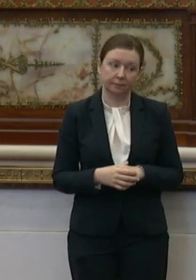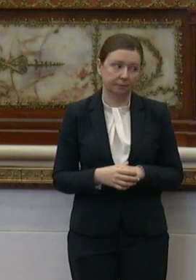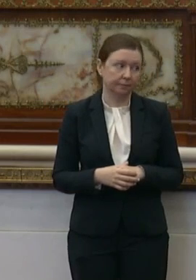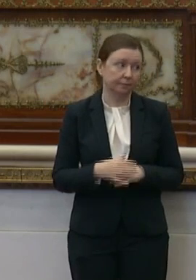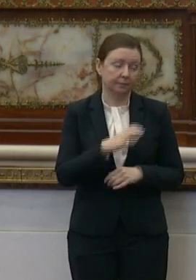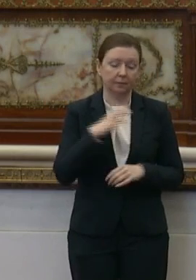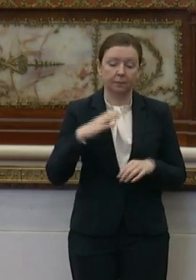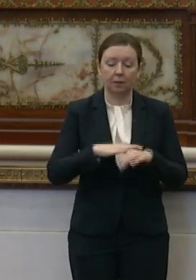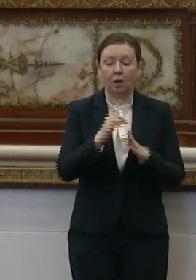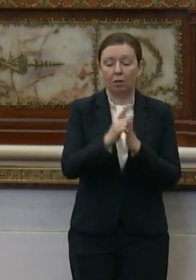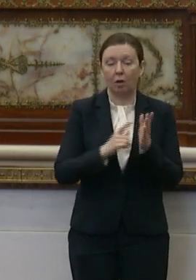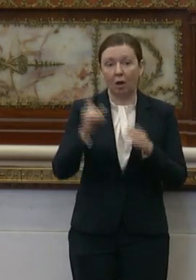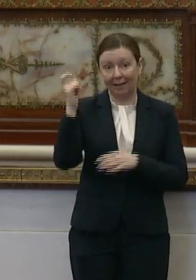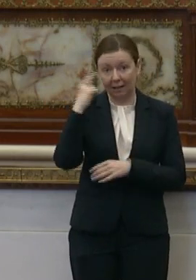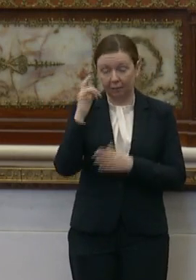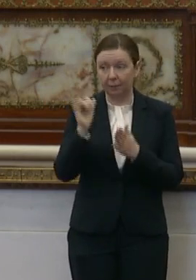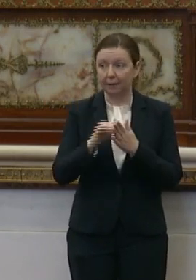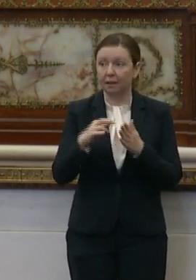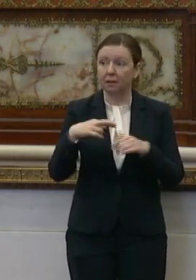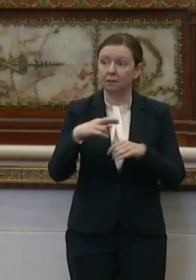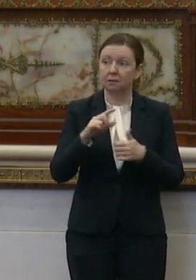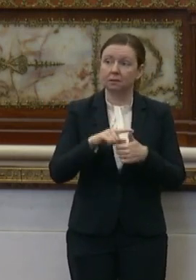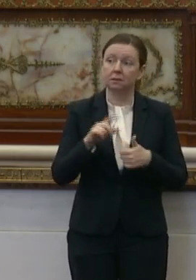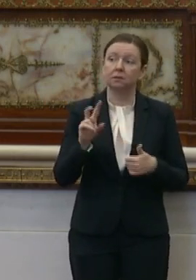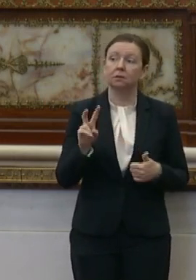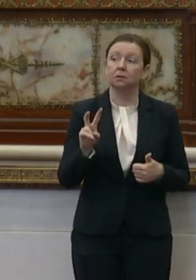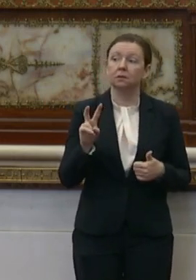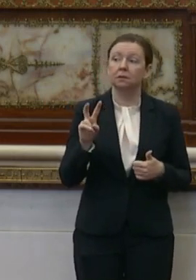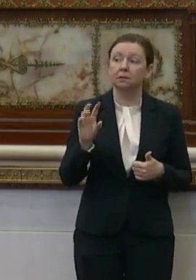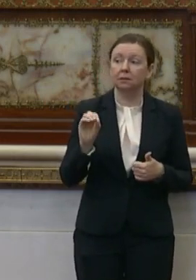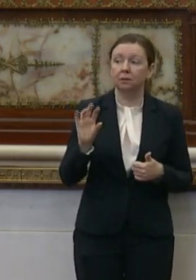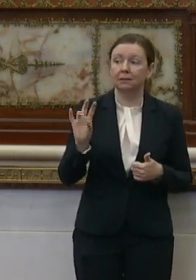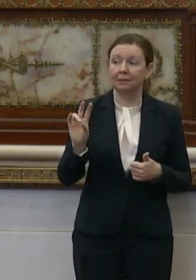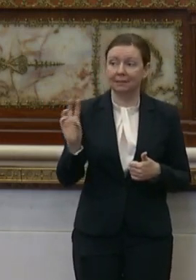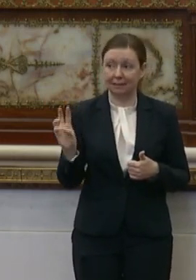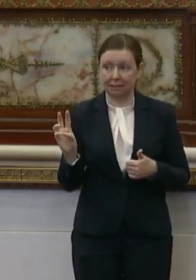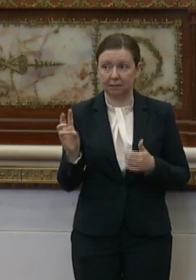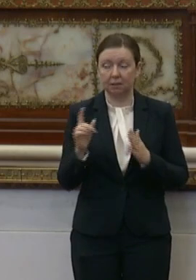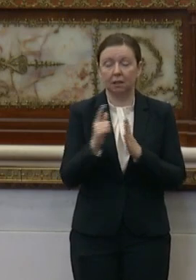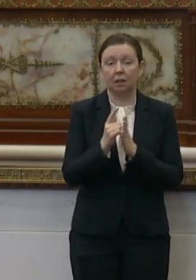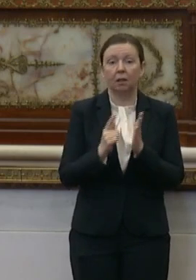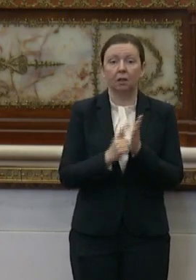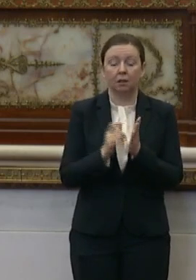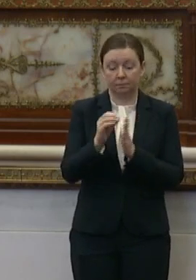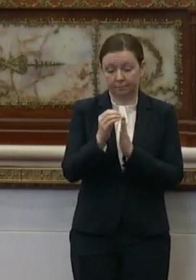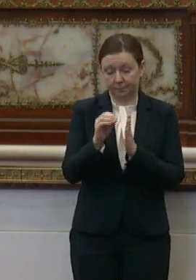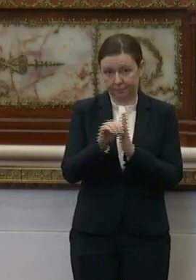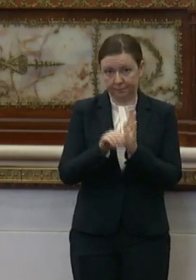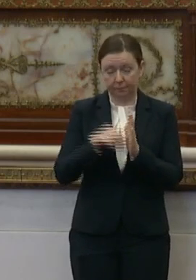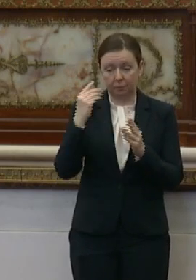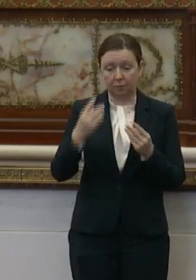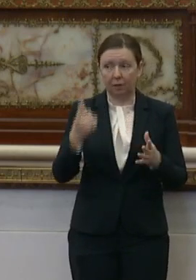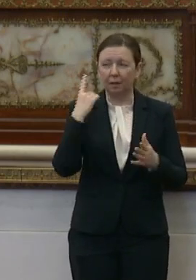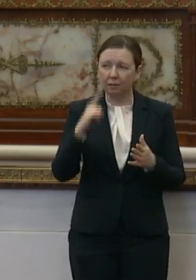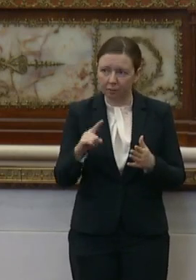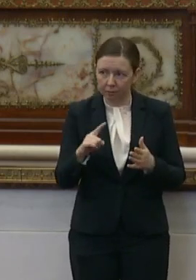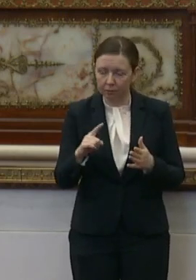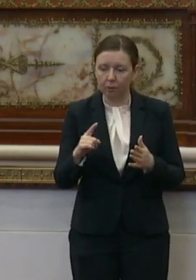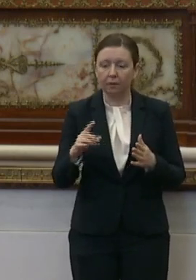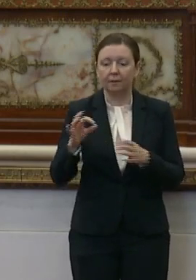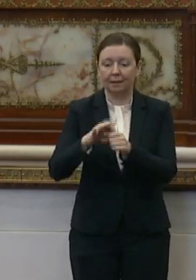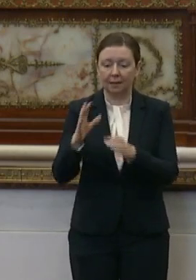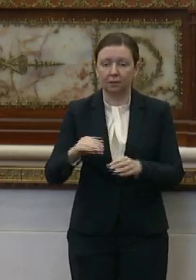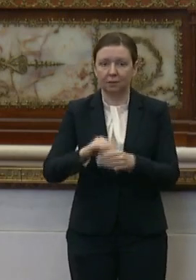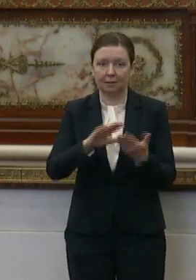The Committee on Law and Government, to which is referred bill number 200076, entitled An Ordinance Providing for the Submission to the Qualified Electors of the City